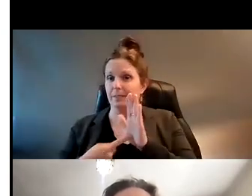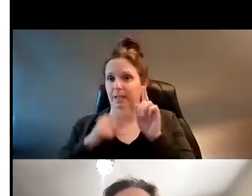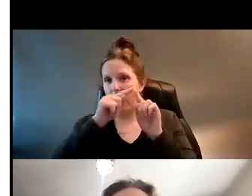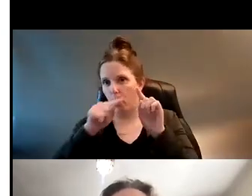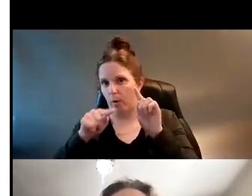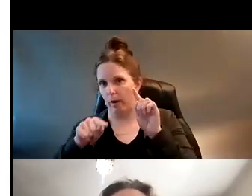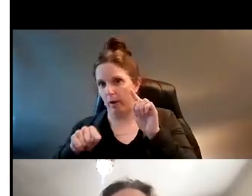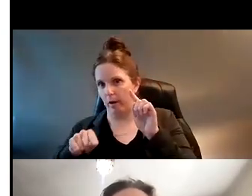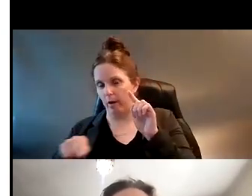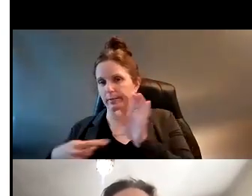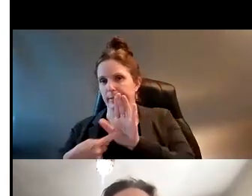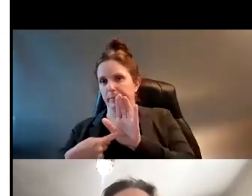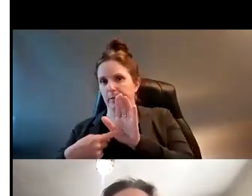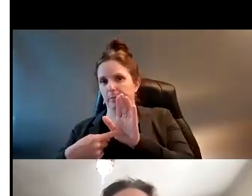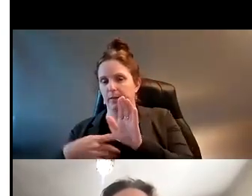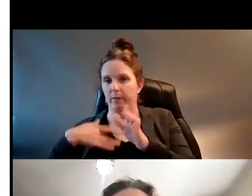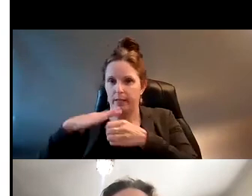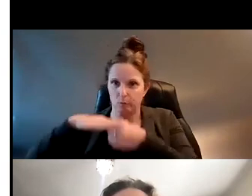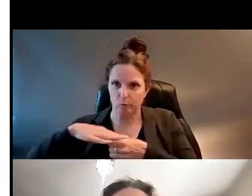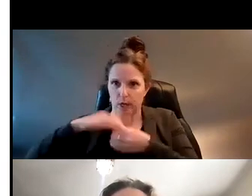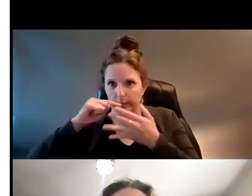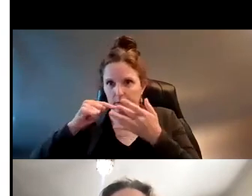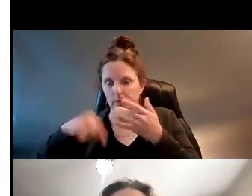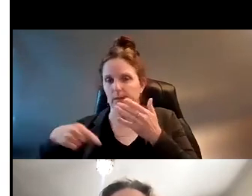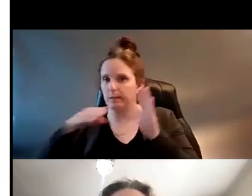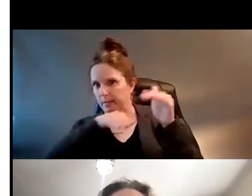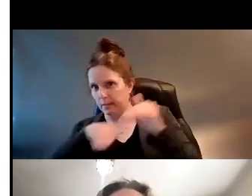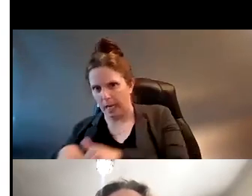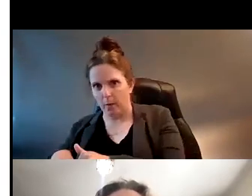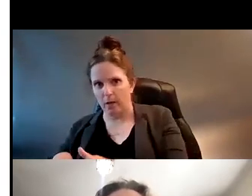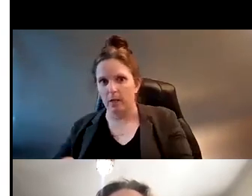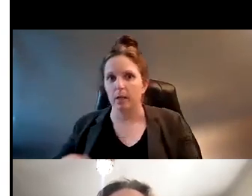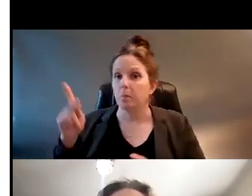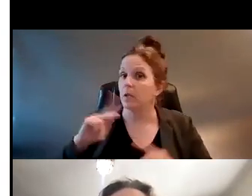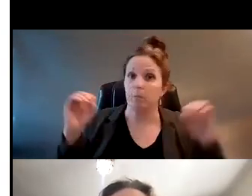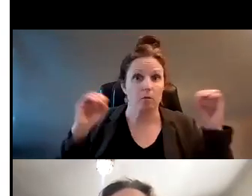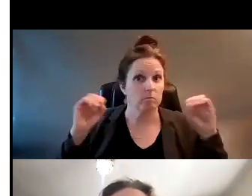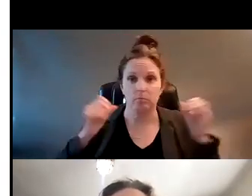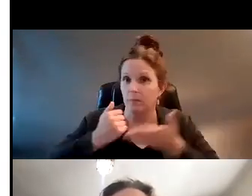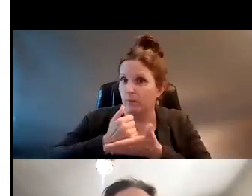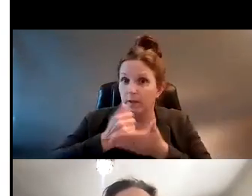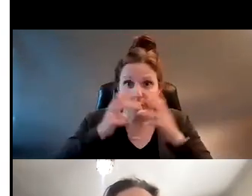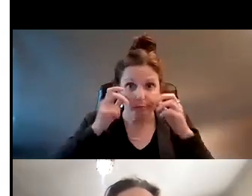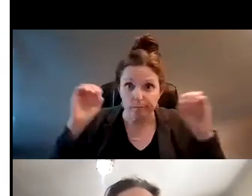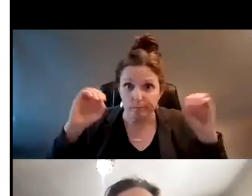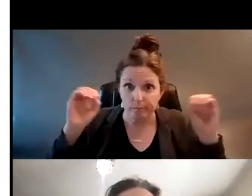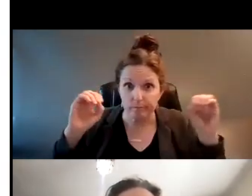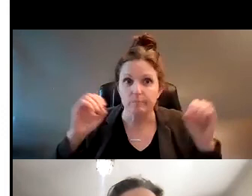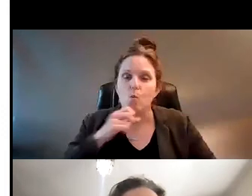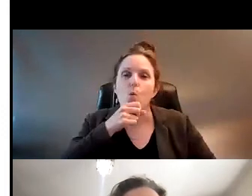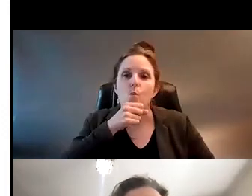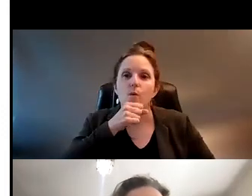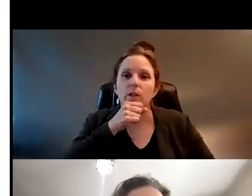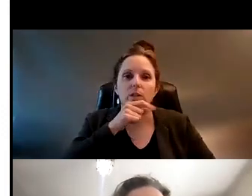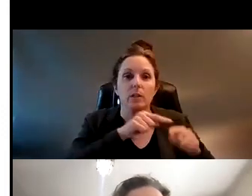down and stayed down after the intervention. And the people who didn't receive the intervention, and their scores are plotted in orange, they